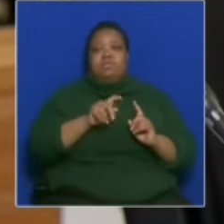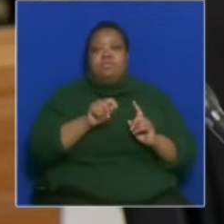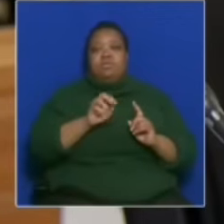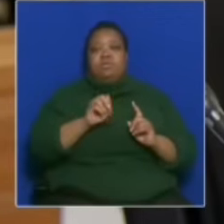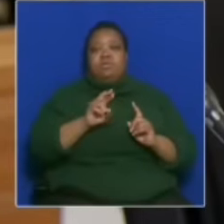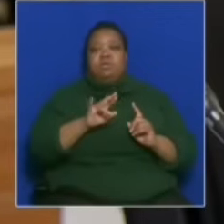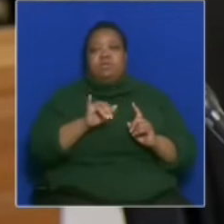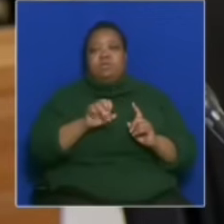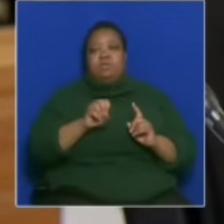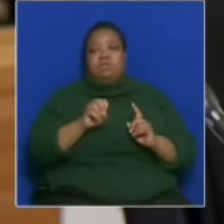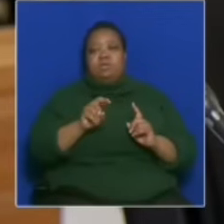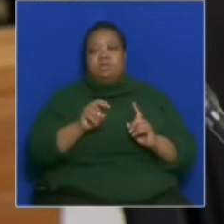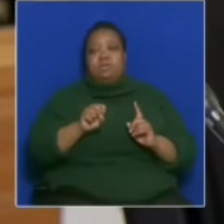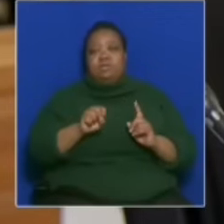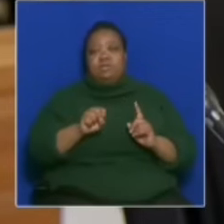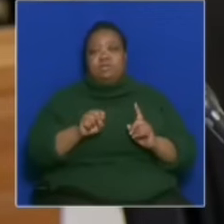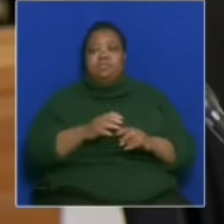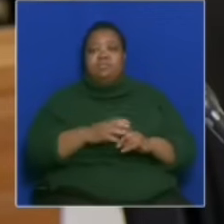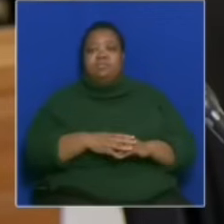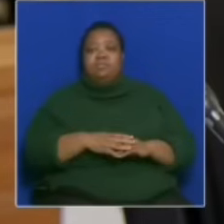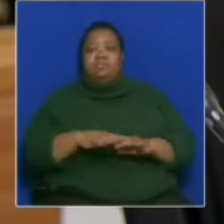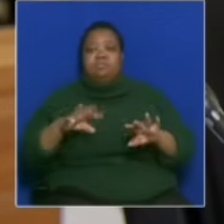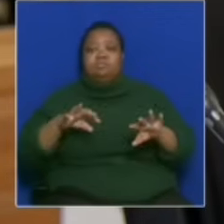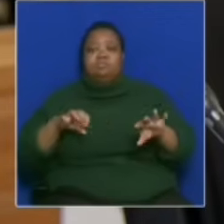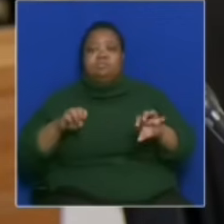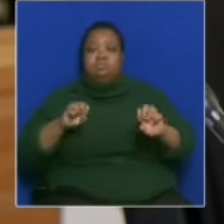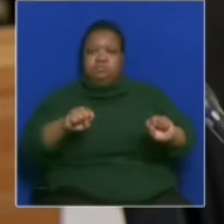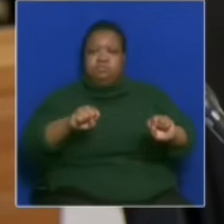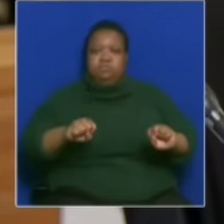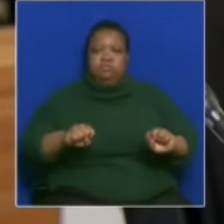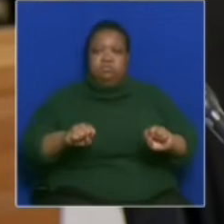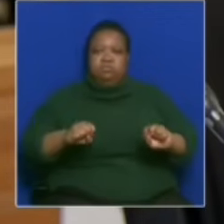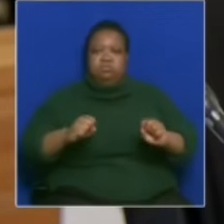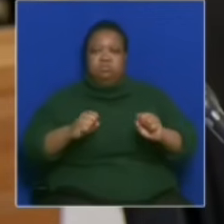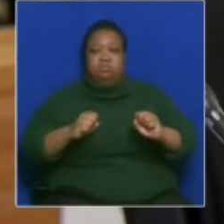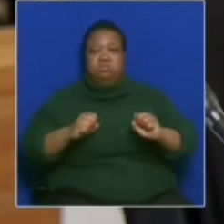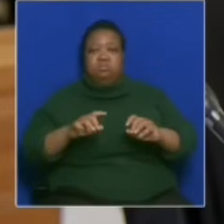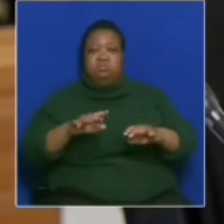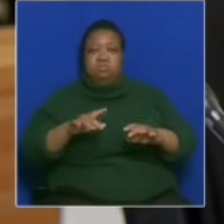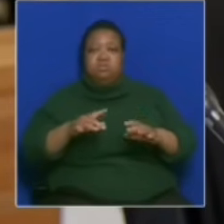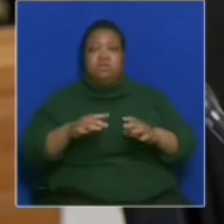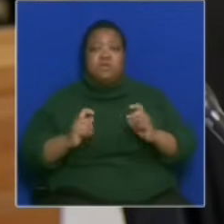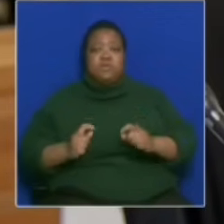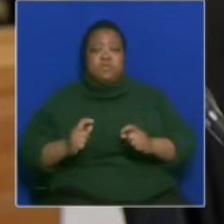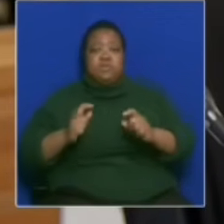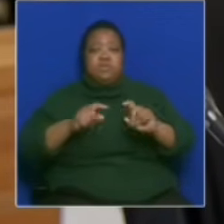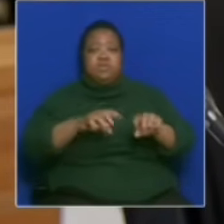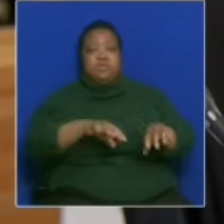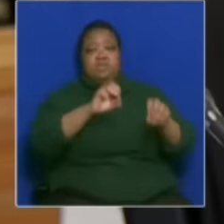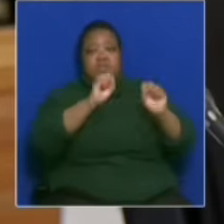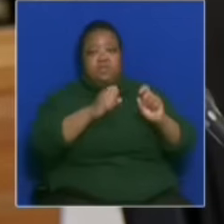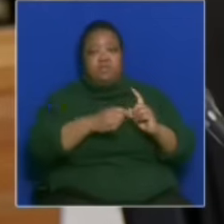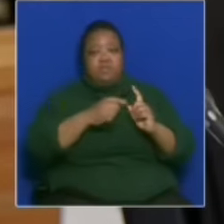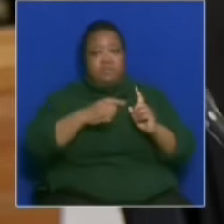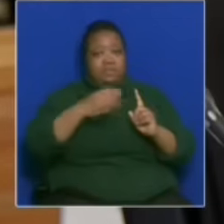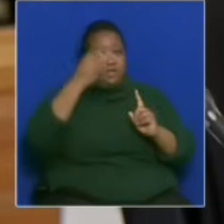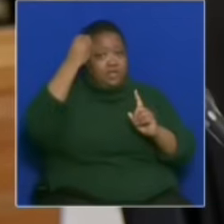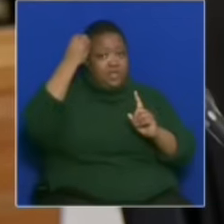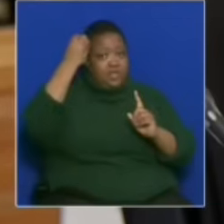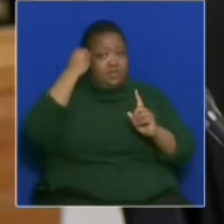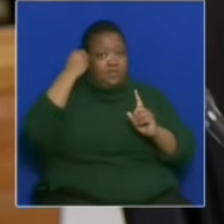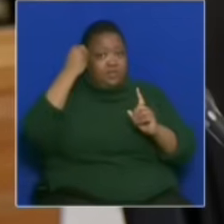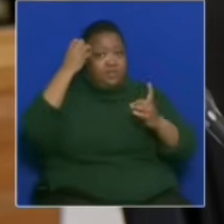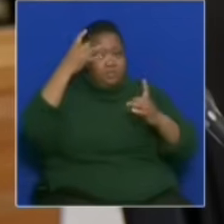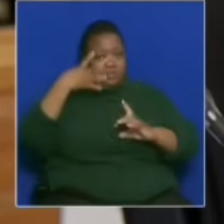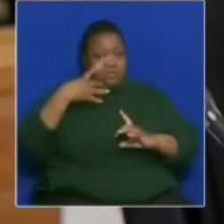Let's hit them hard. Let's hit them hard. I'm rushing to pick up the informant quickly so he can show me the place. We're going to moor them hard